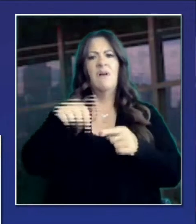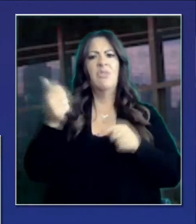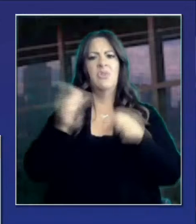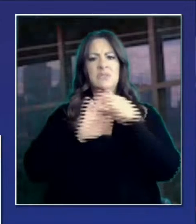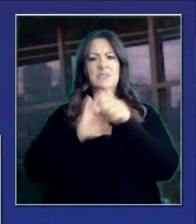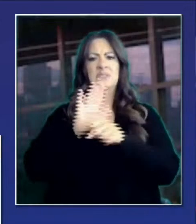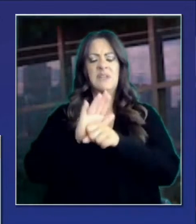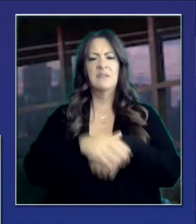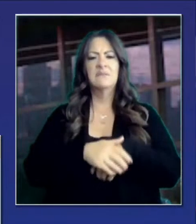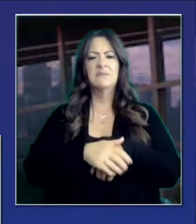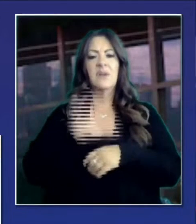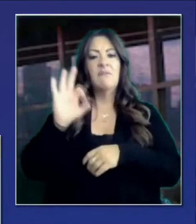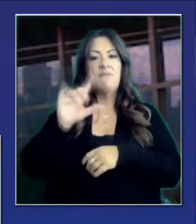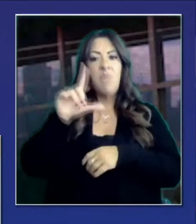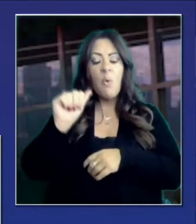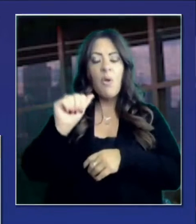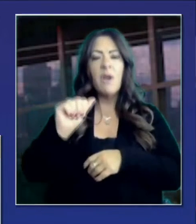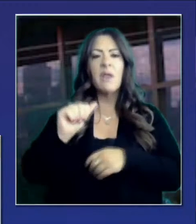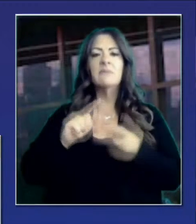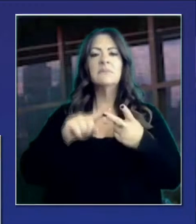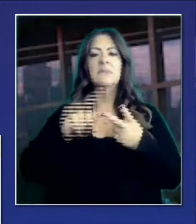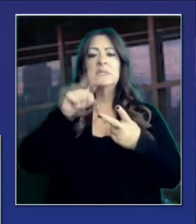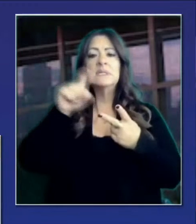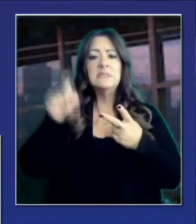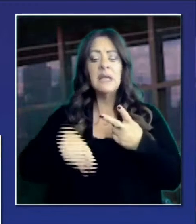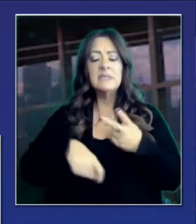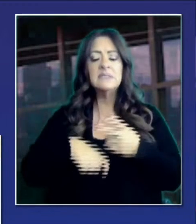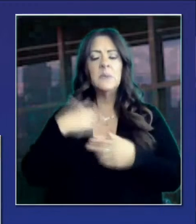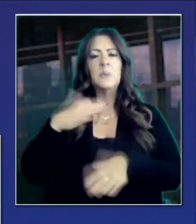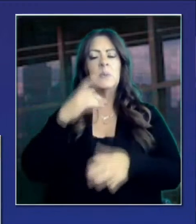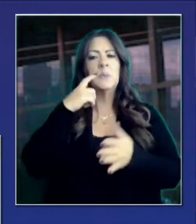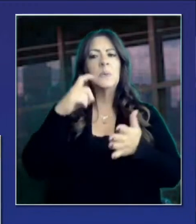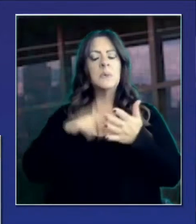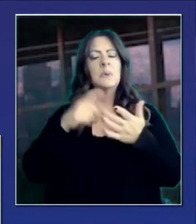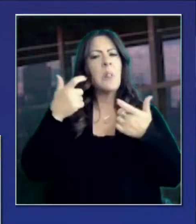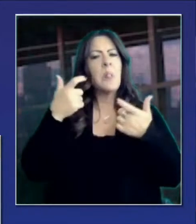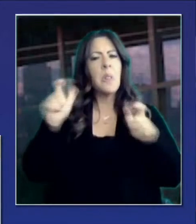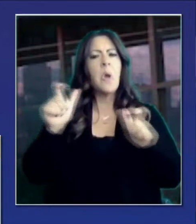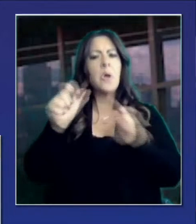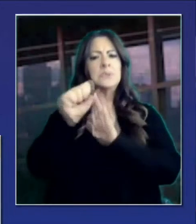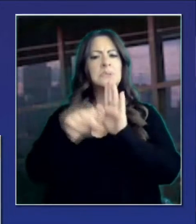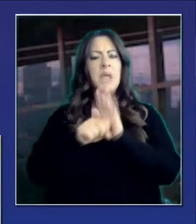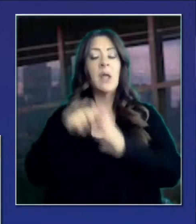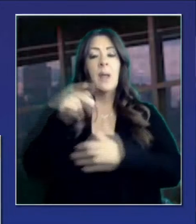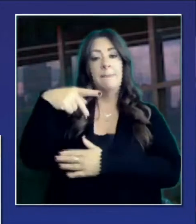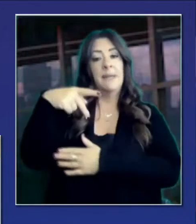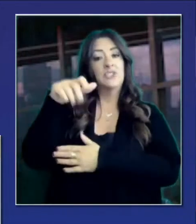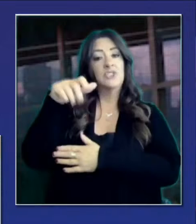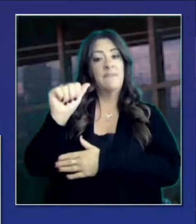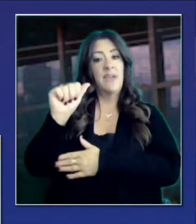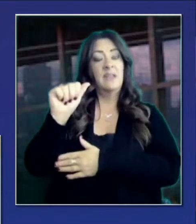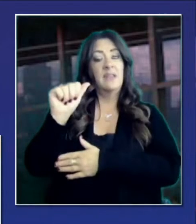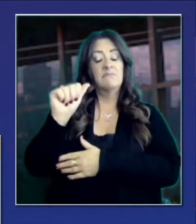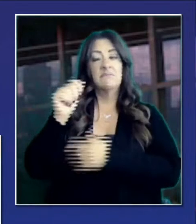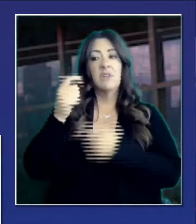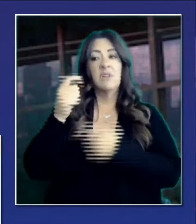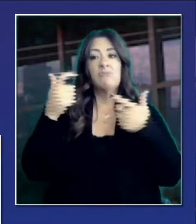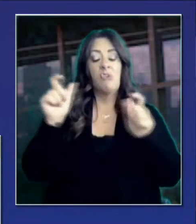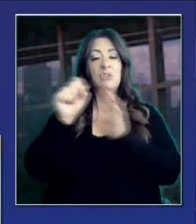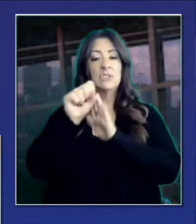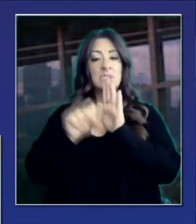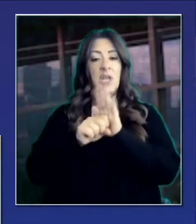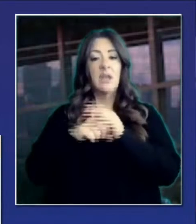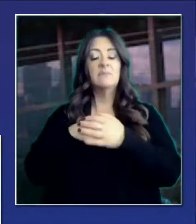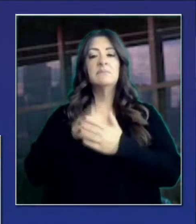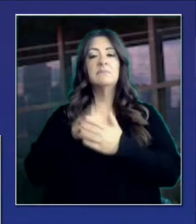larger states here, Florida, Texas being notable large states, Pennsylvania from a population perspective, certainly, and Arizona